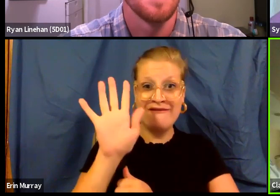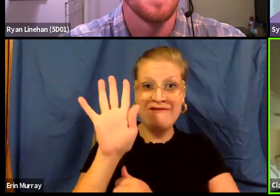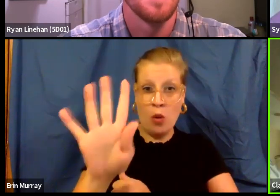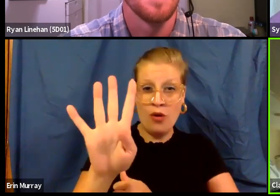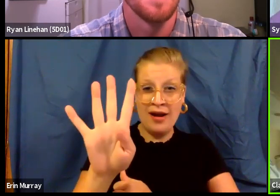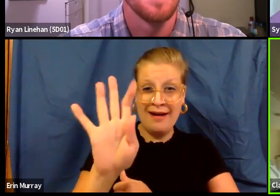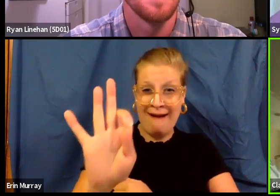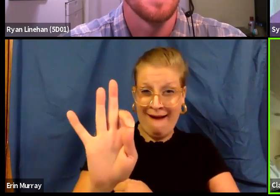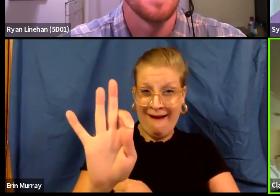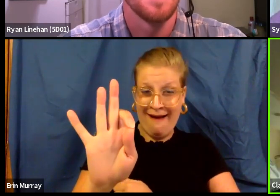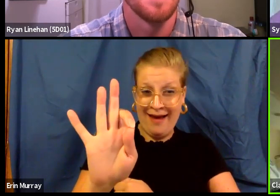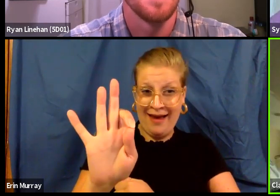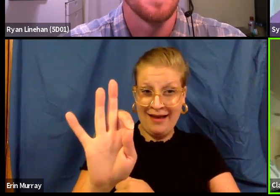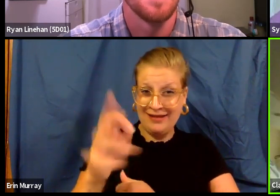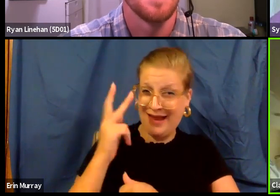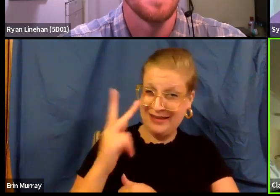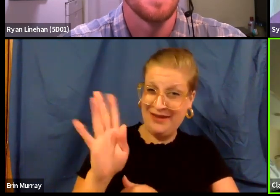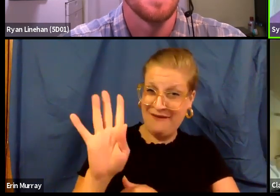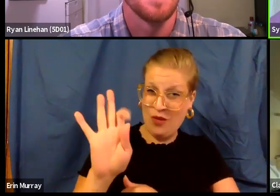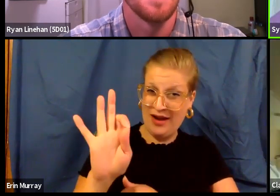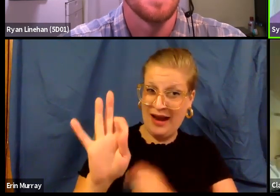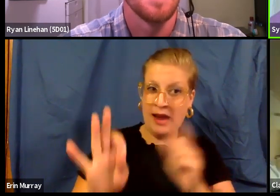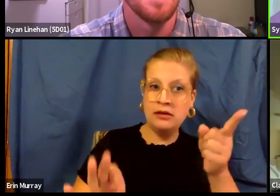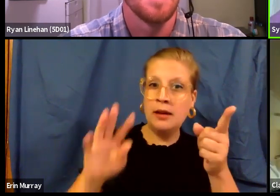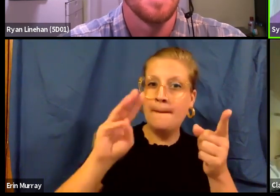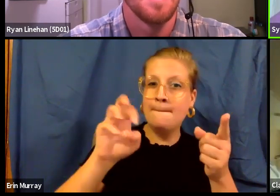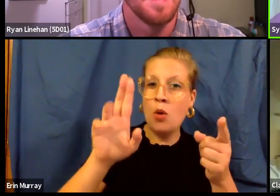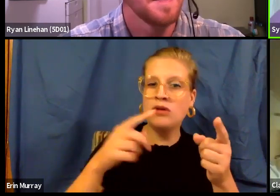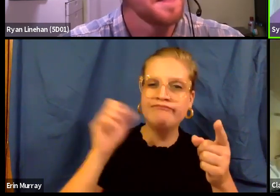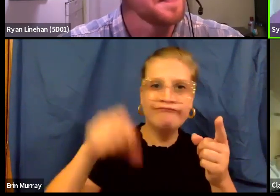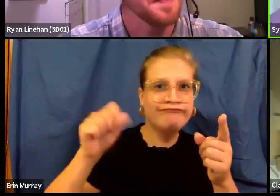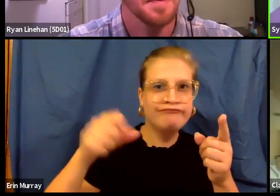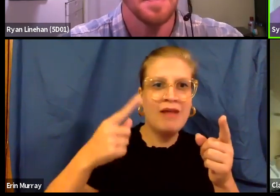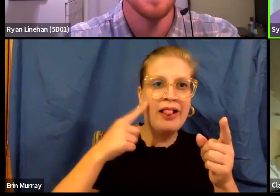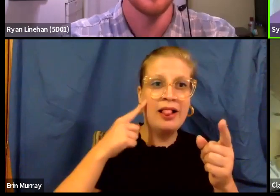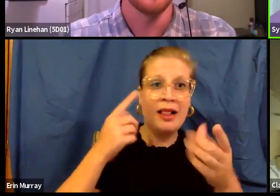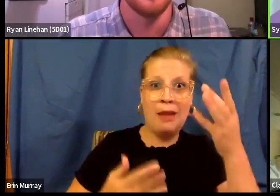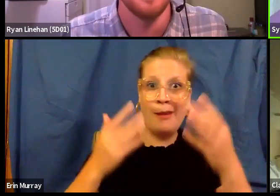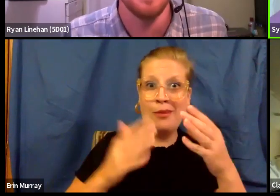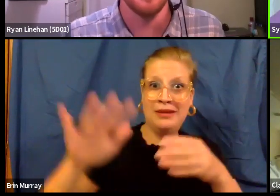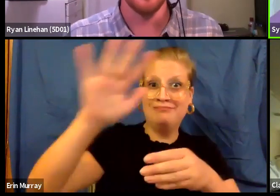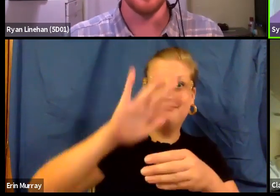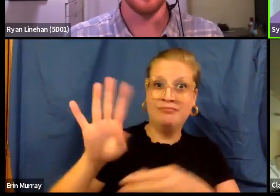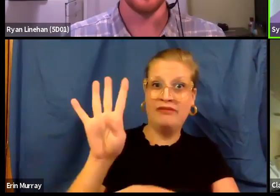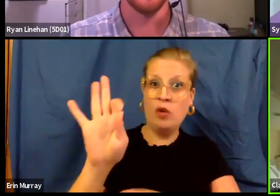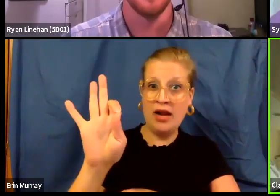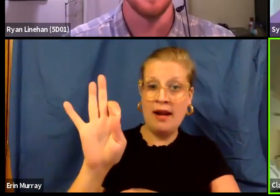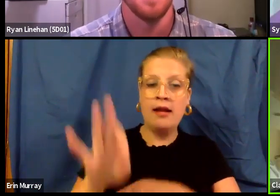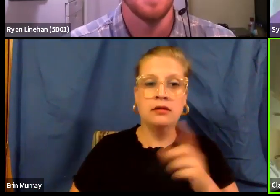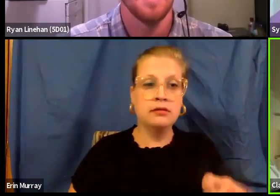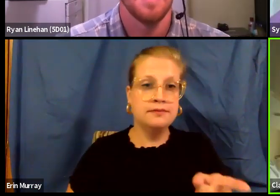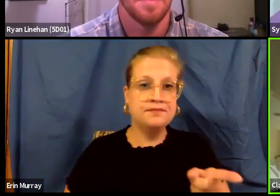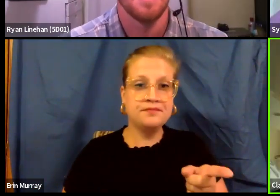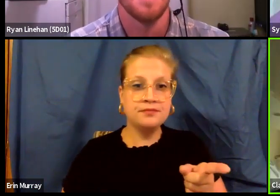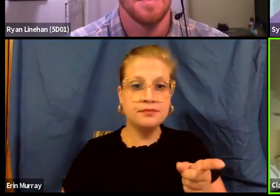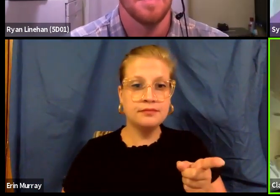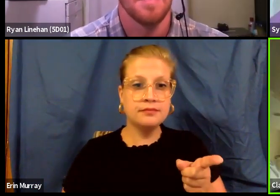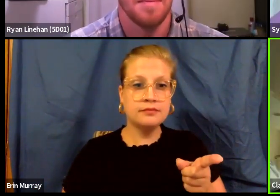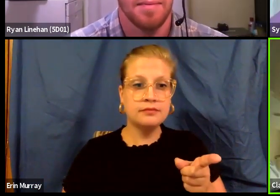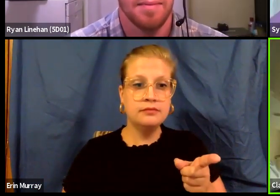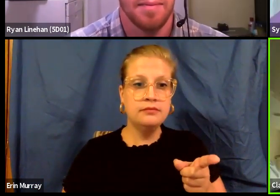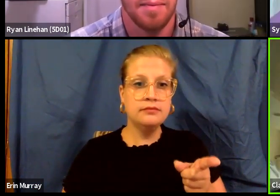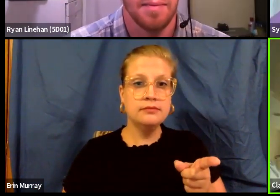see 49? 40? Yeah, I think it was probably upwards of there at some point. Yes. So,